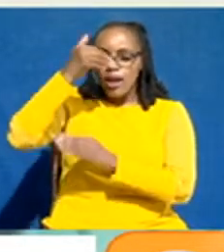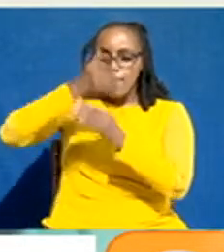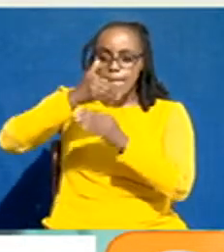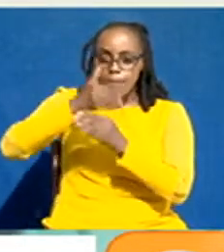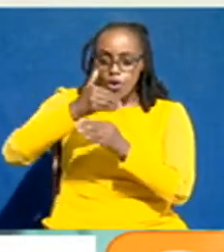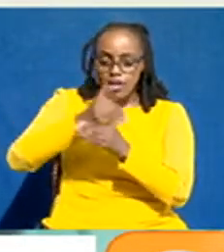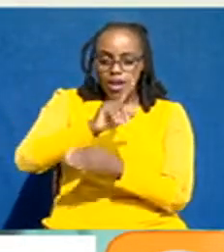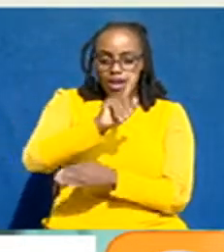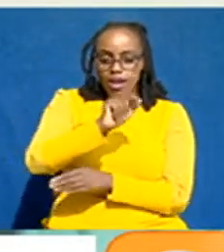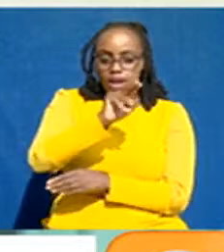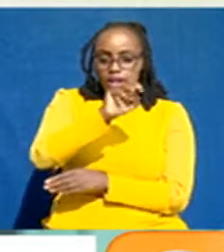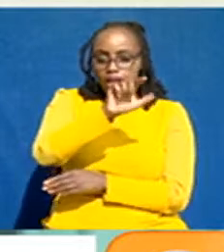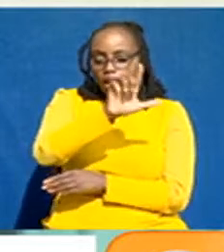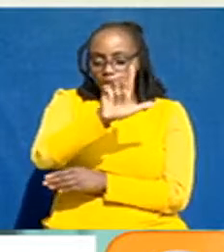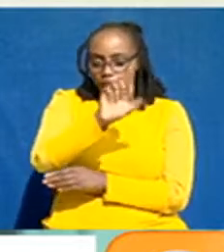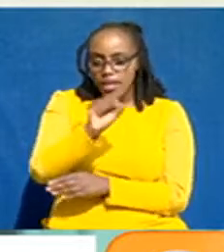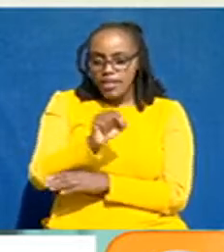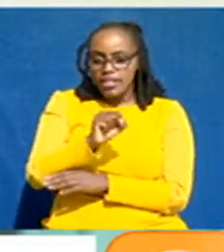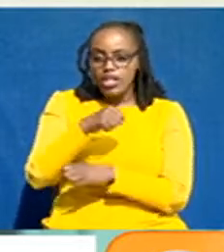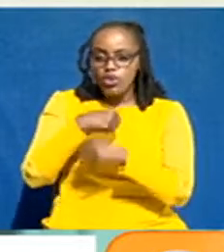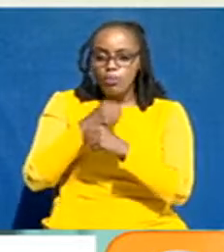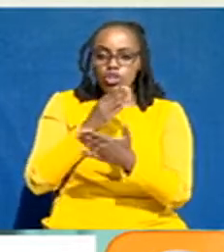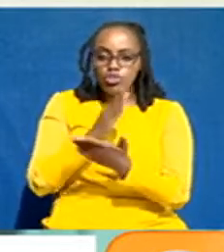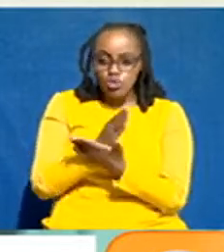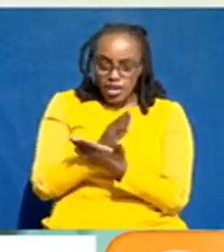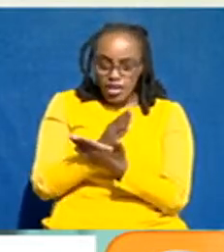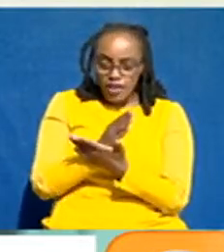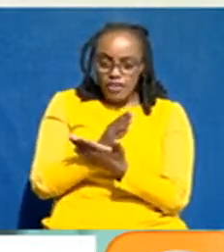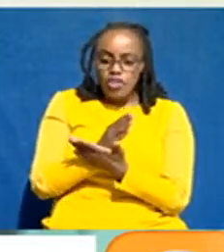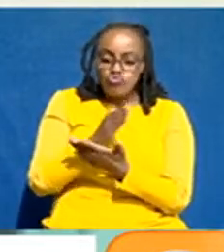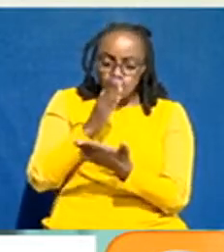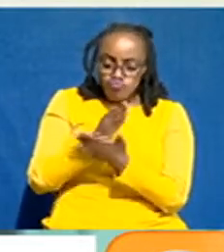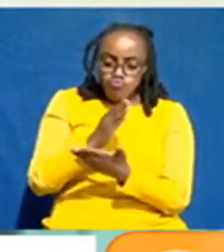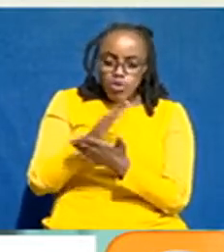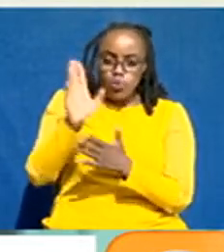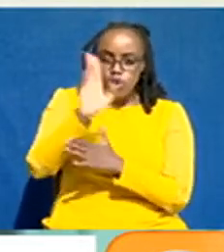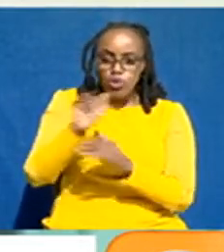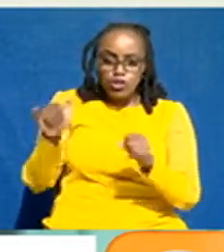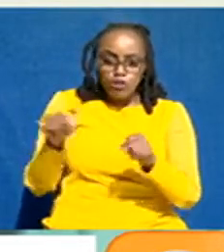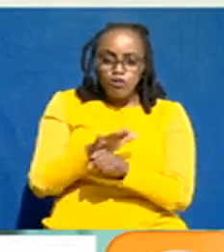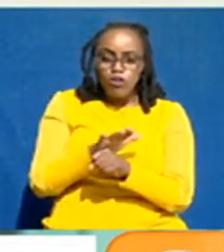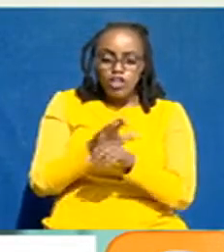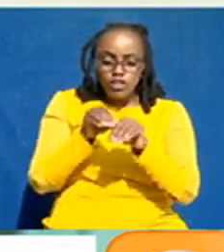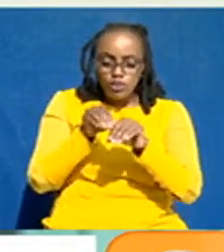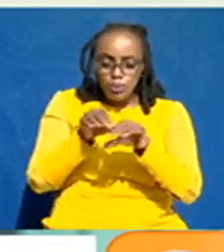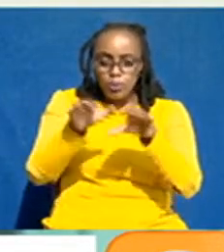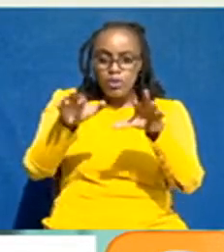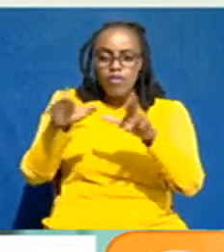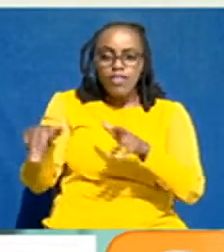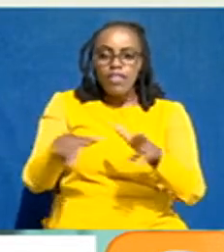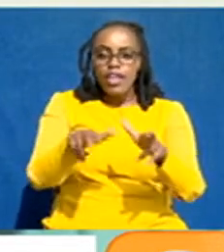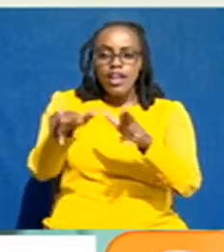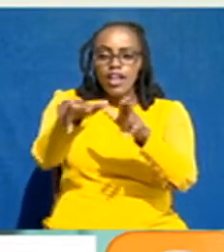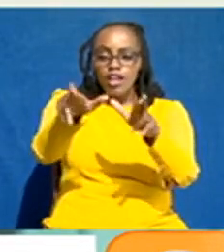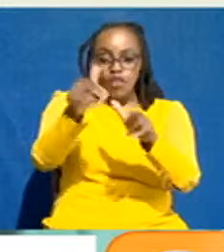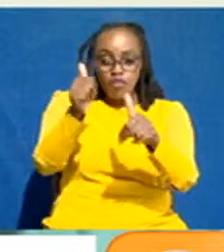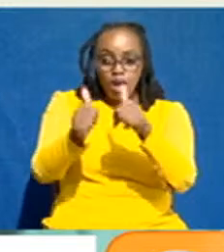and ensuring that really we optimize the flows in the rivers such